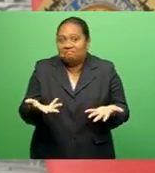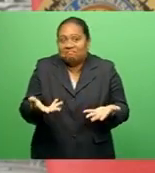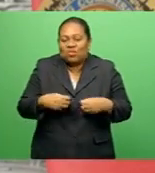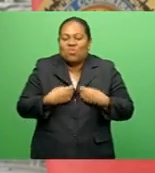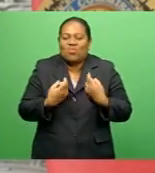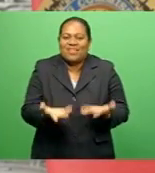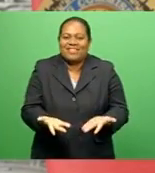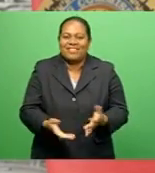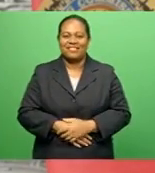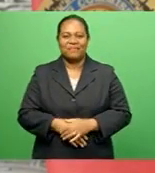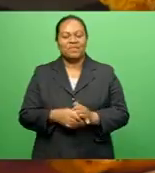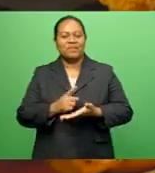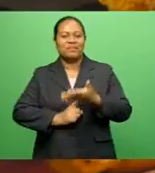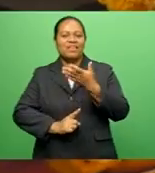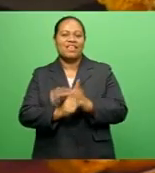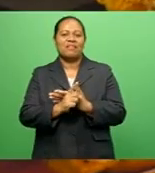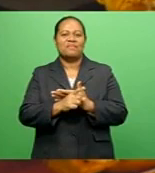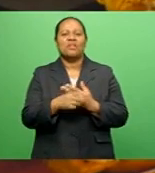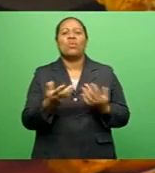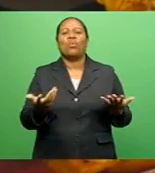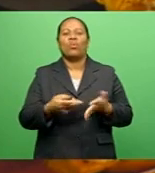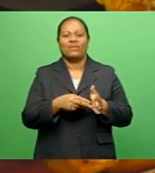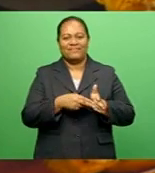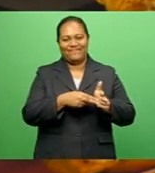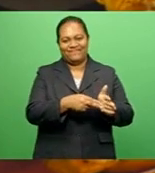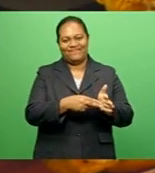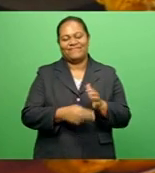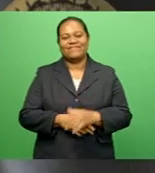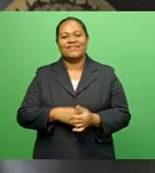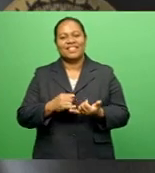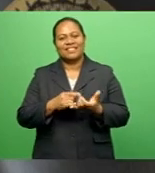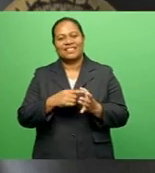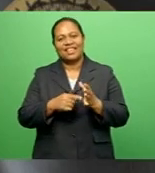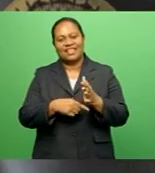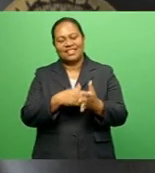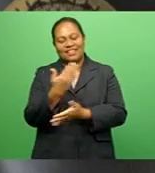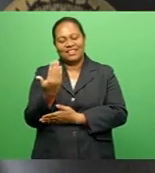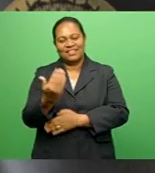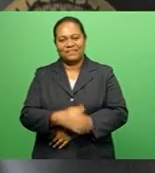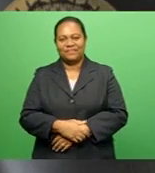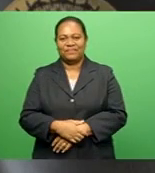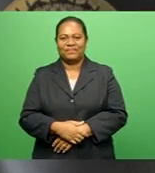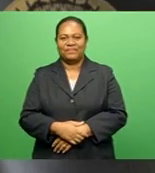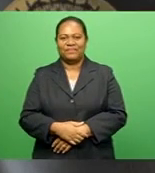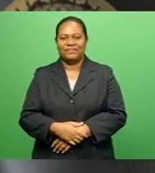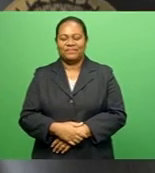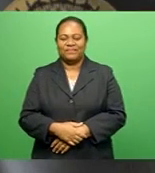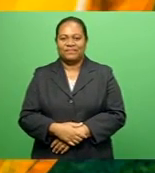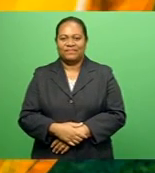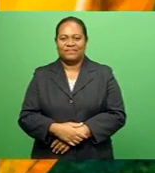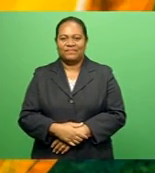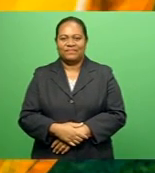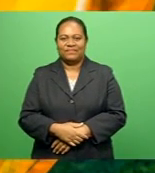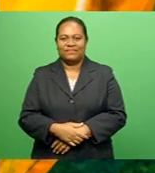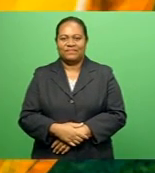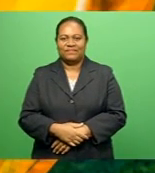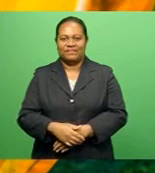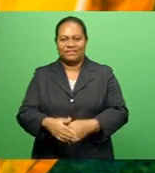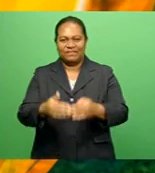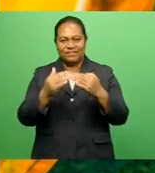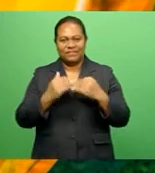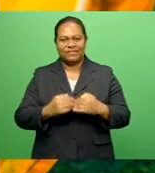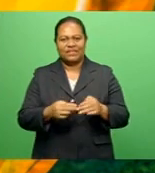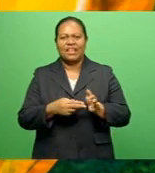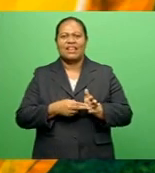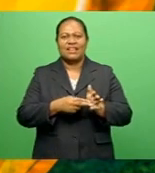The fights will take place at Prince Charles Park in Nandi on Saturday. Venina Rakautonga, FBC Sports. The Nandi